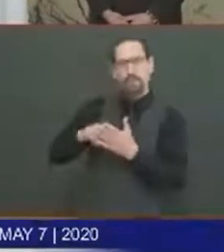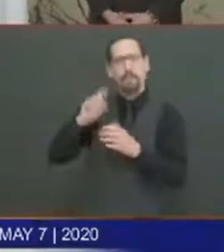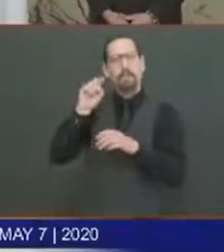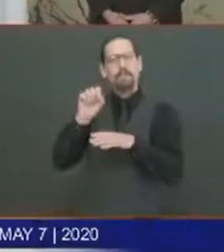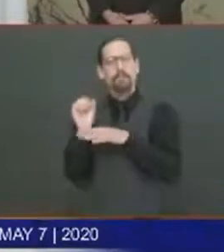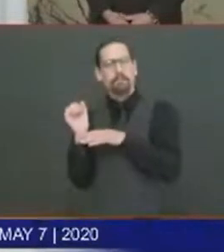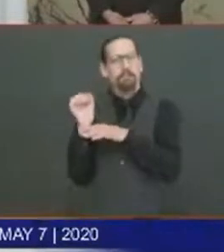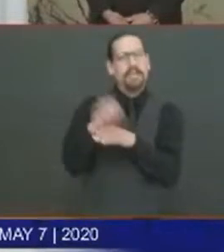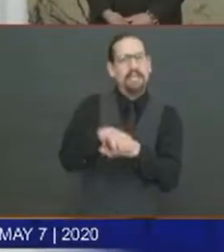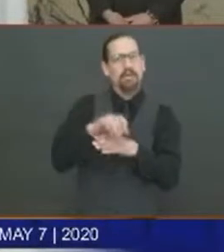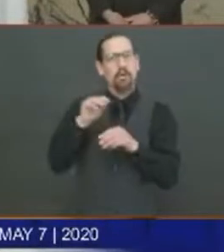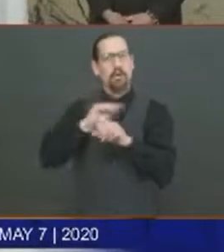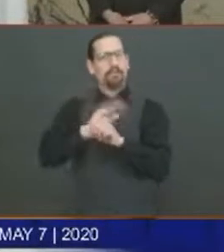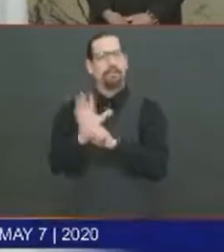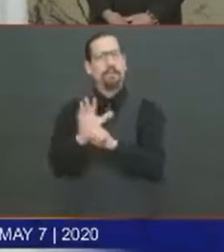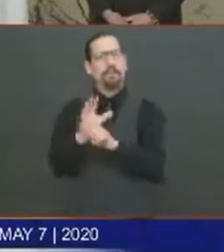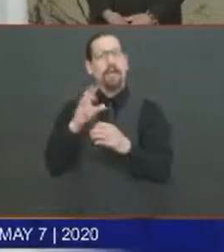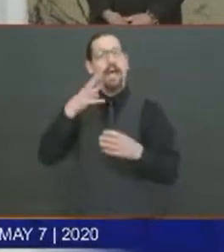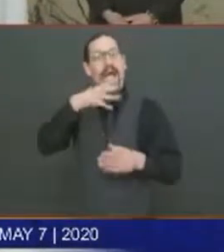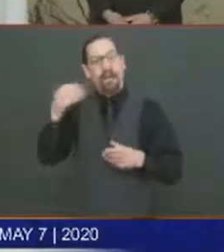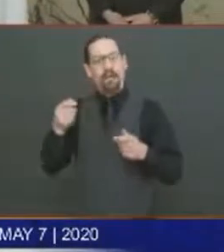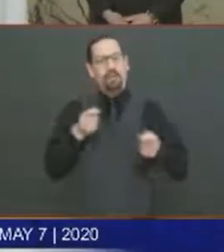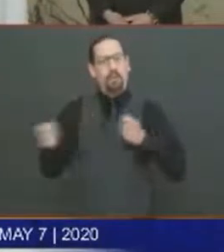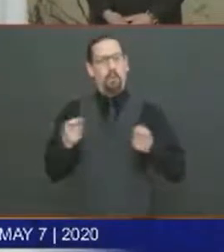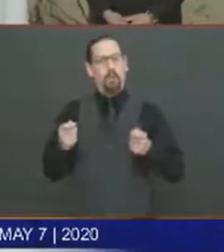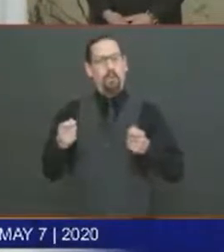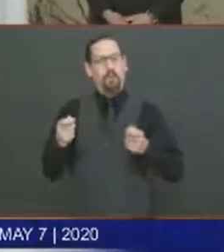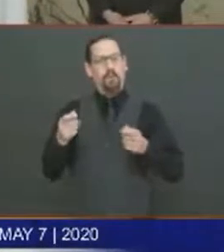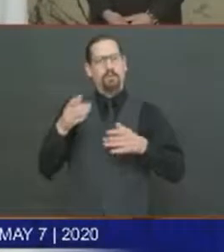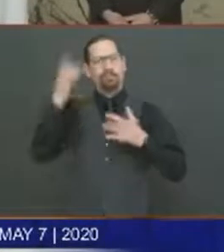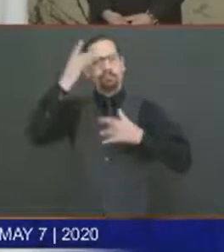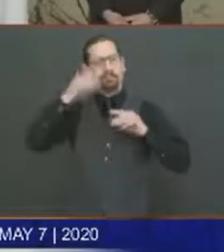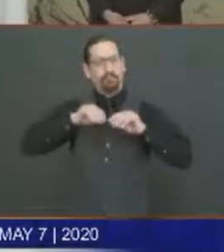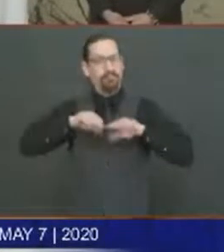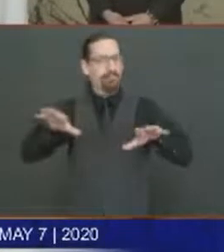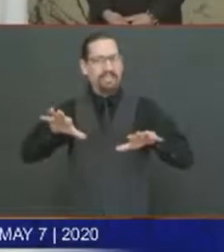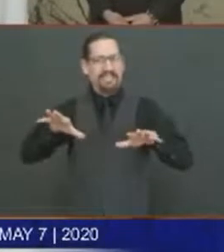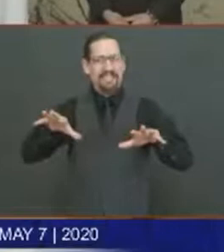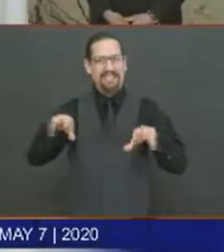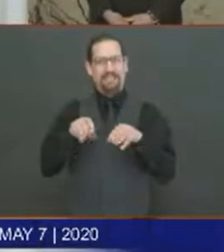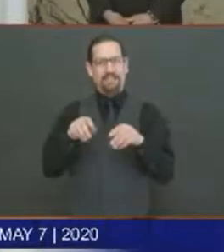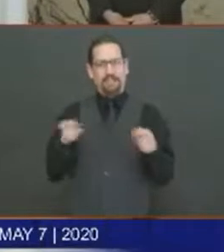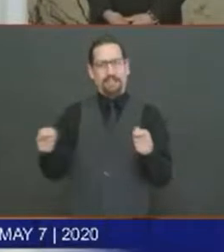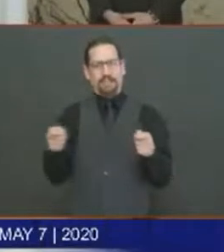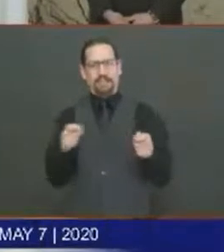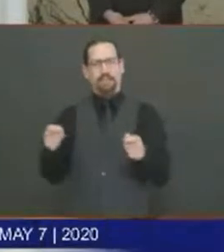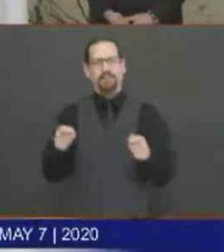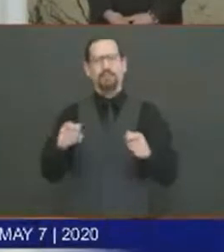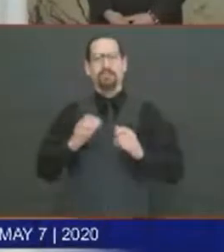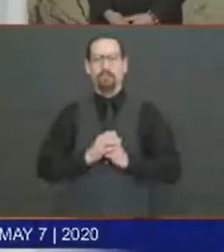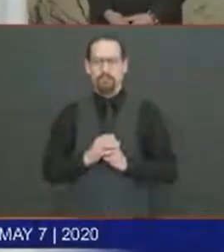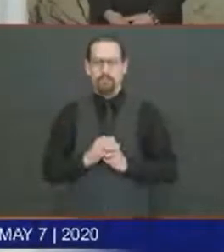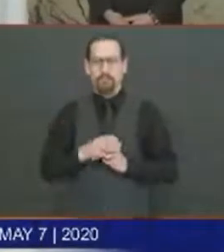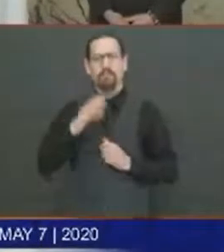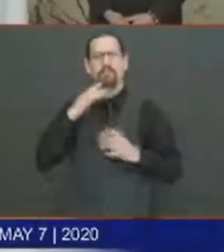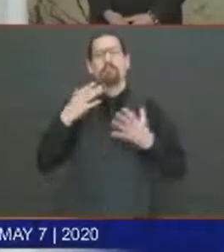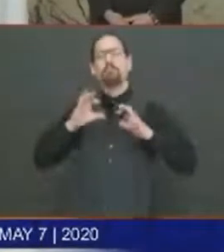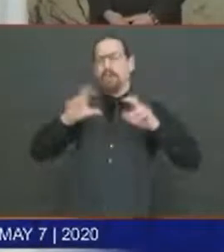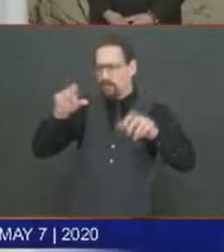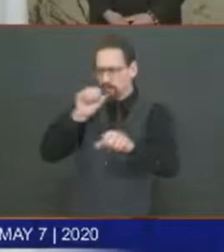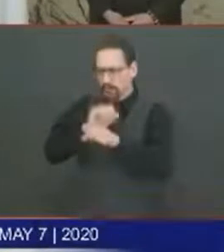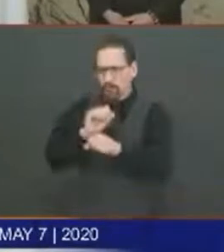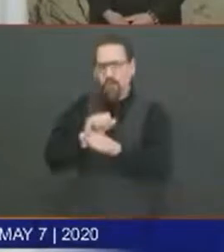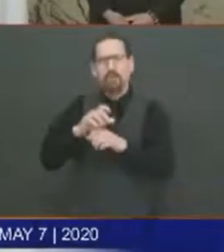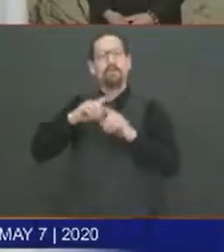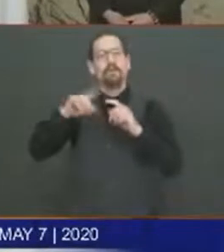spread and you can go about your life. You can go to work, you can go to school, you can do what you need to do. But if it